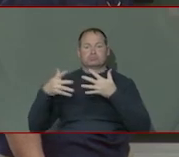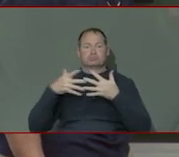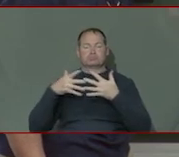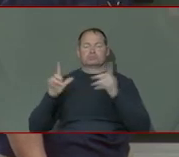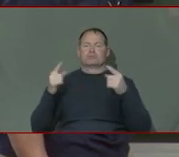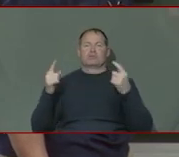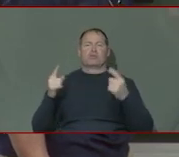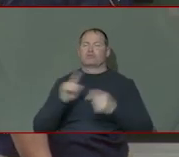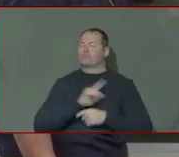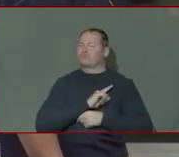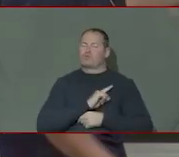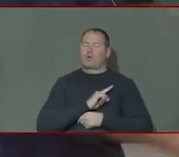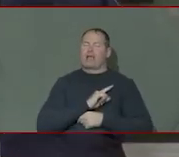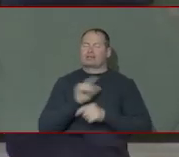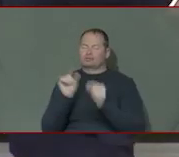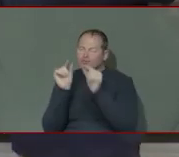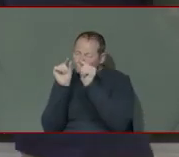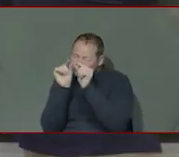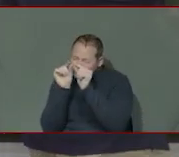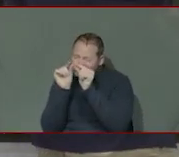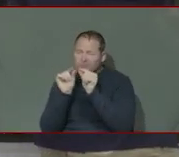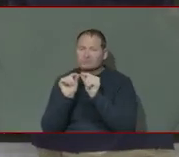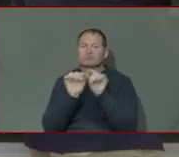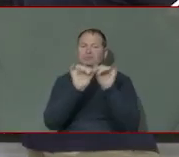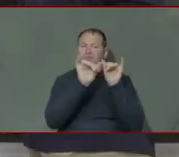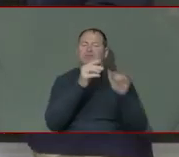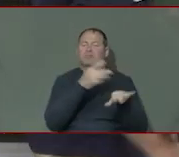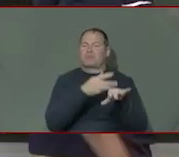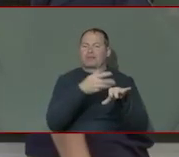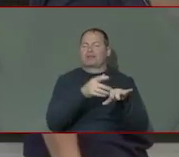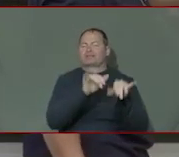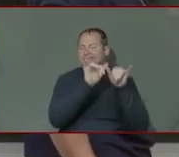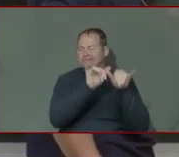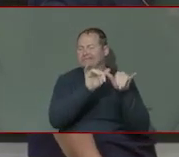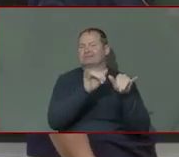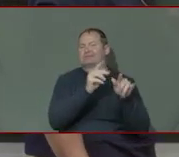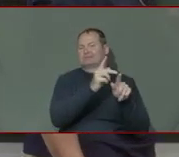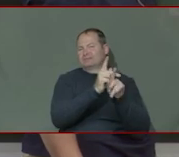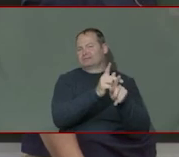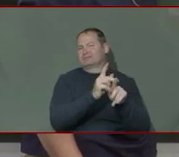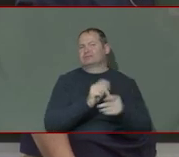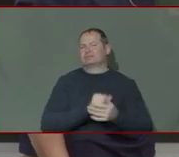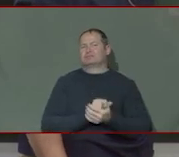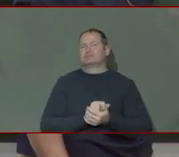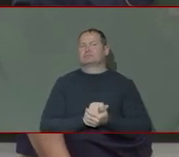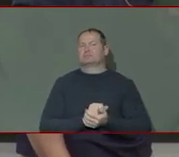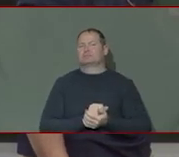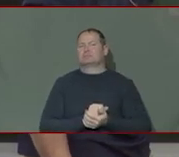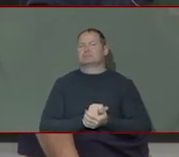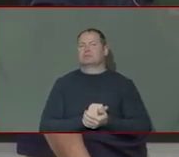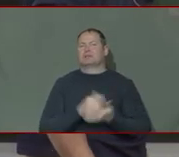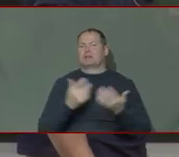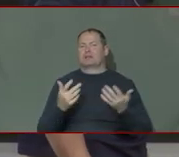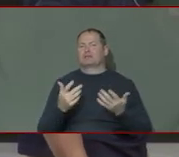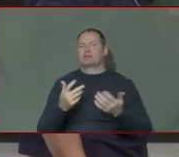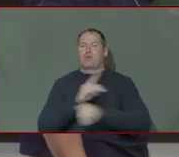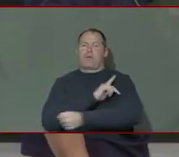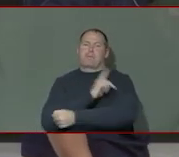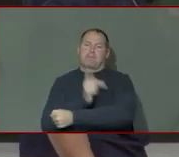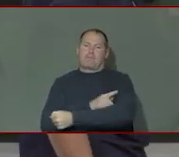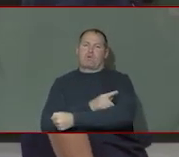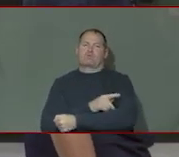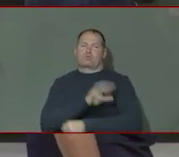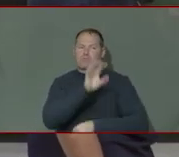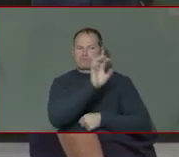too small for them. So they stay in the blood together with big protein molecules. Those molecules are so